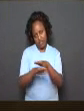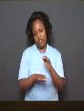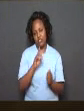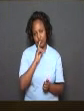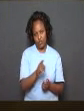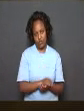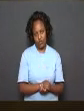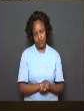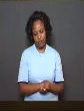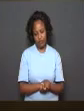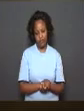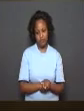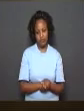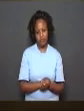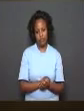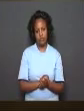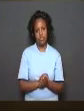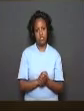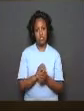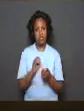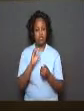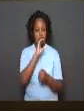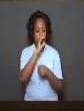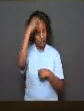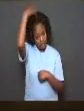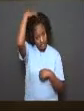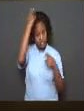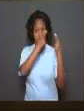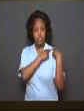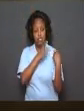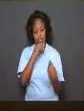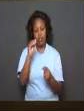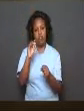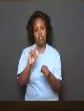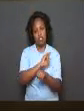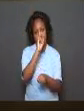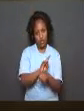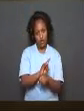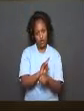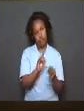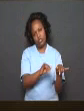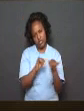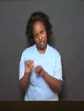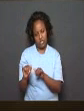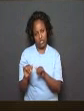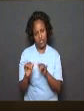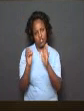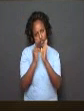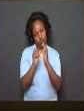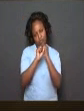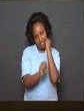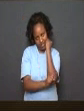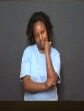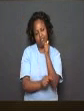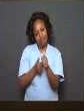law and the jurisdiction of the states. Government and citizens act in accordance with